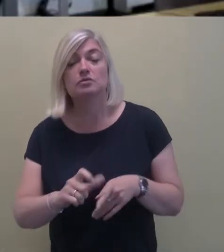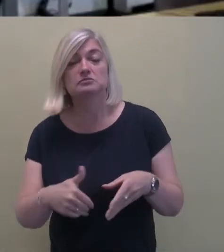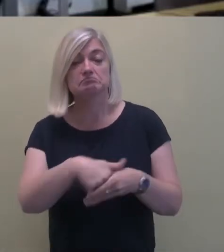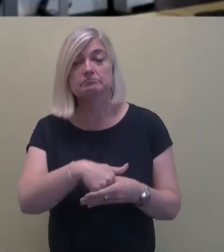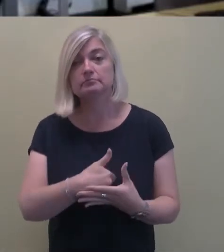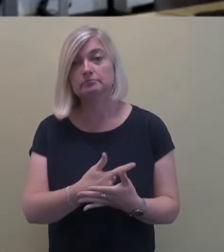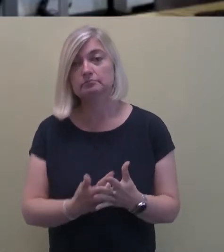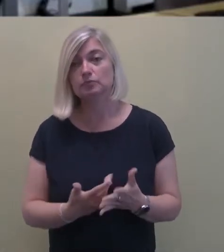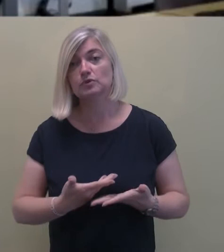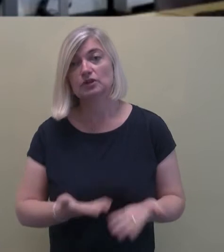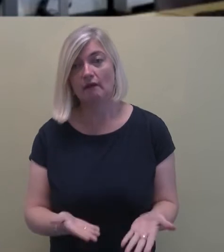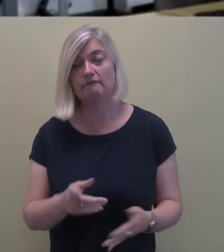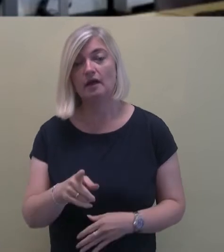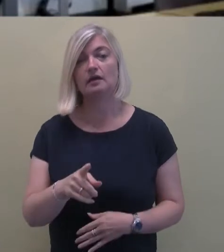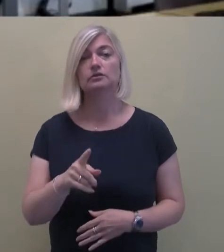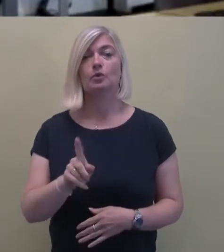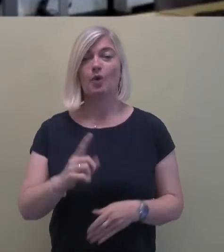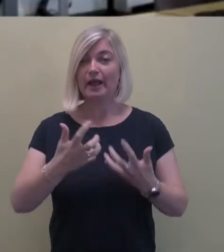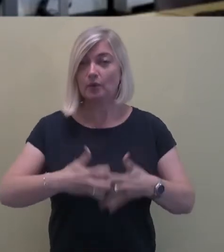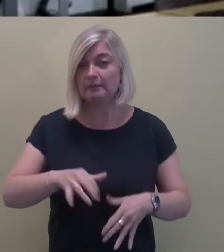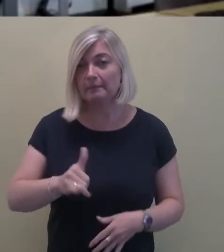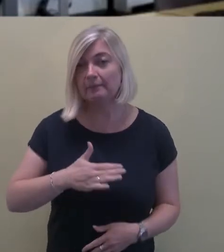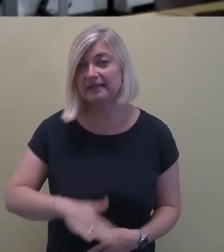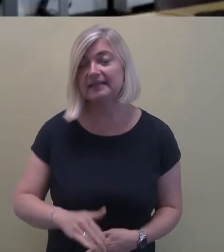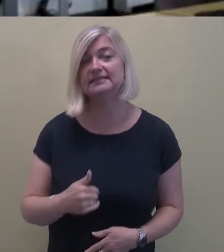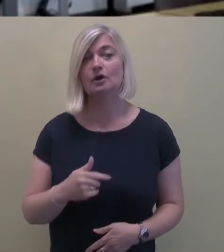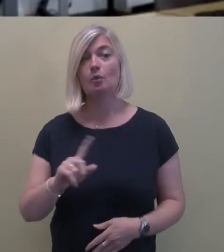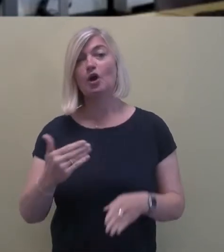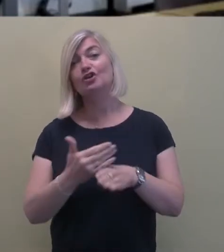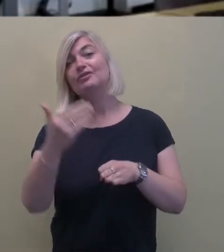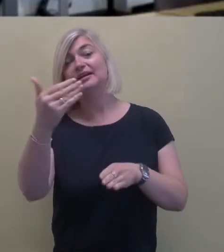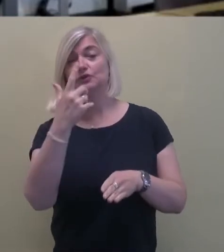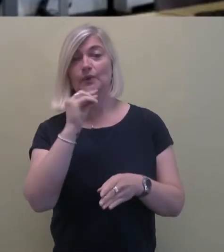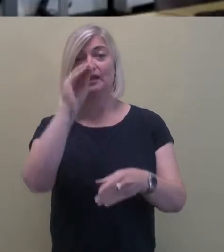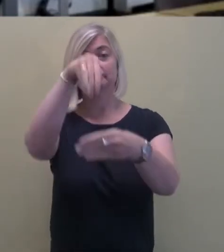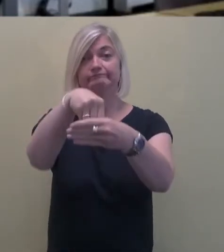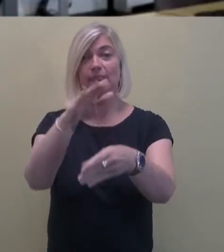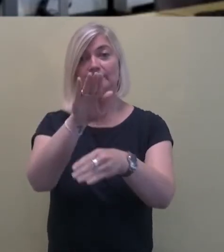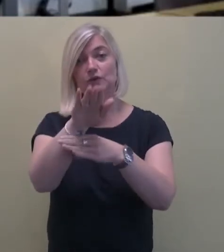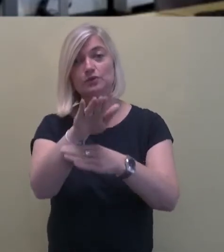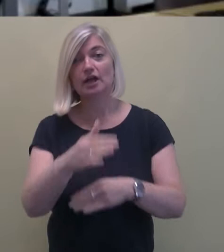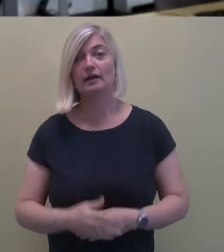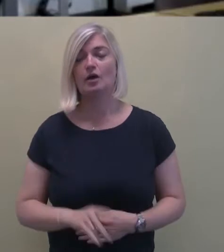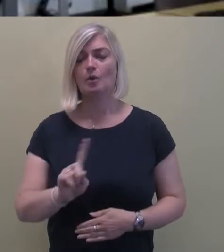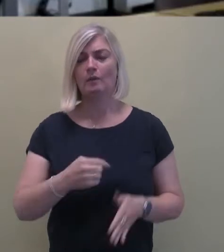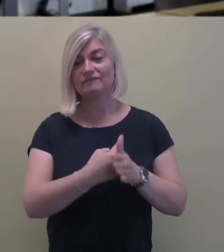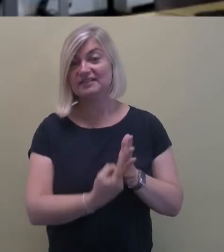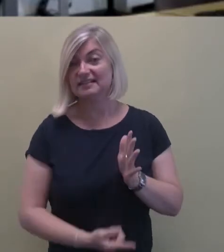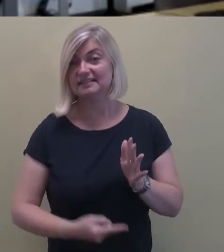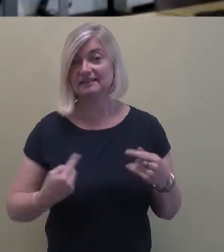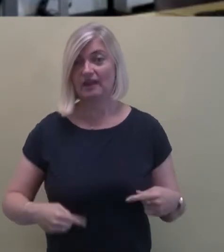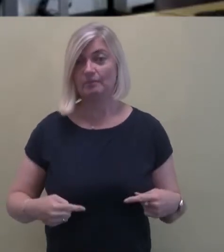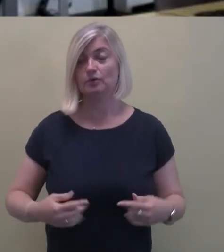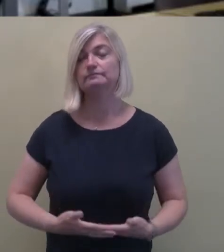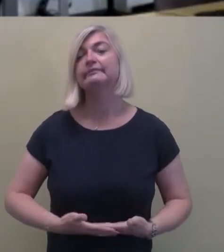4 p.m. on Facebook as well. You can find out about these sessions and as well as all our other sessions that we have got planned